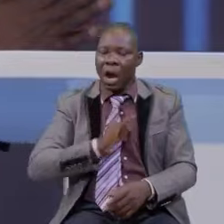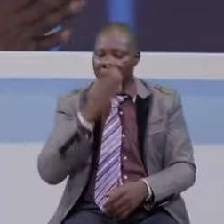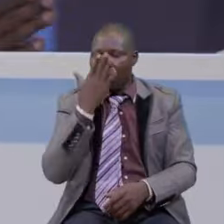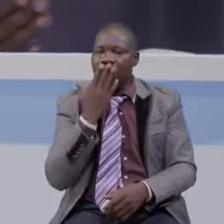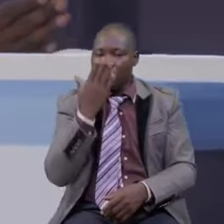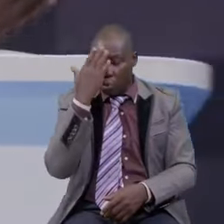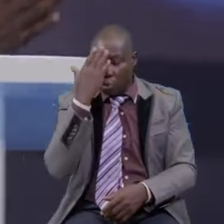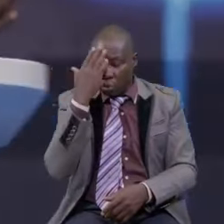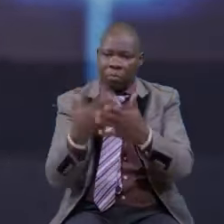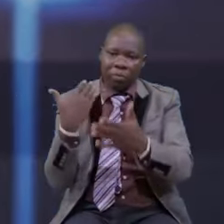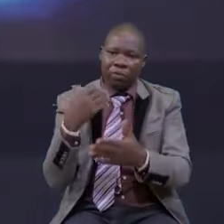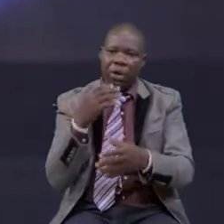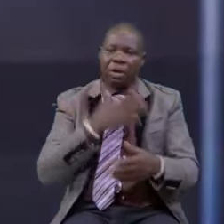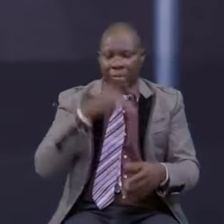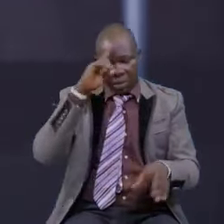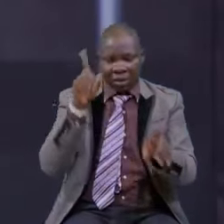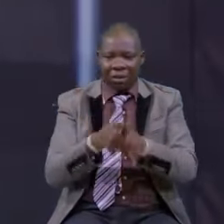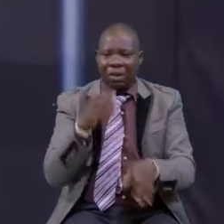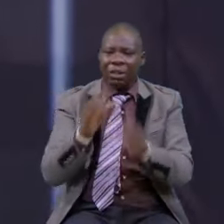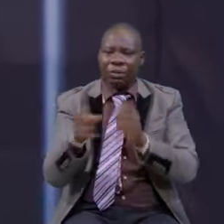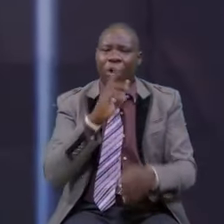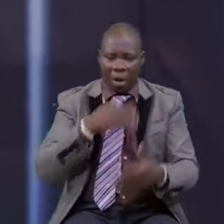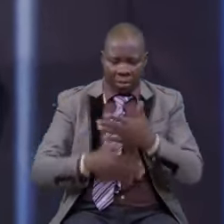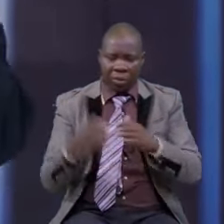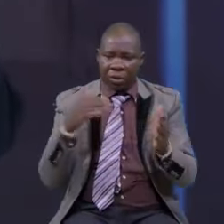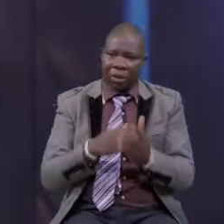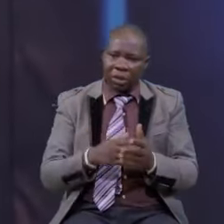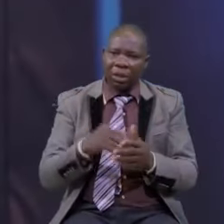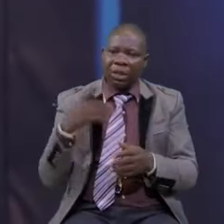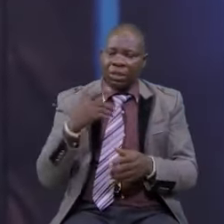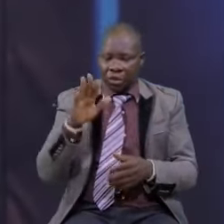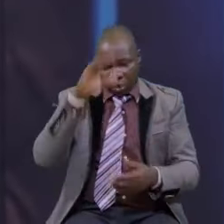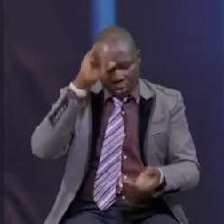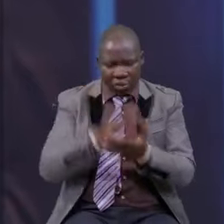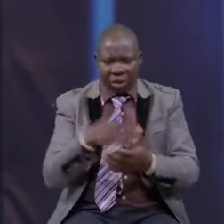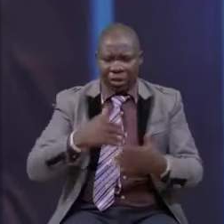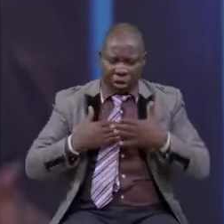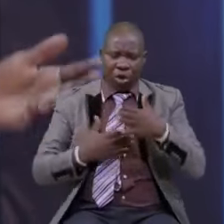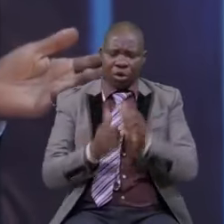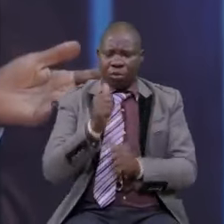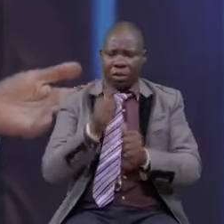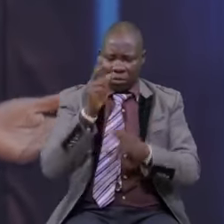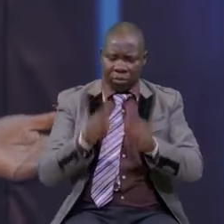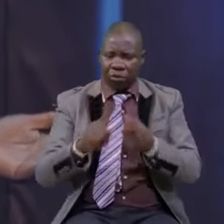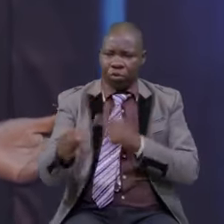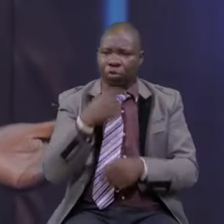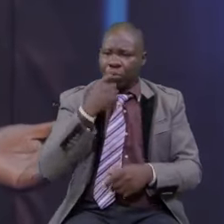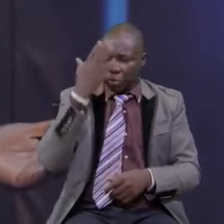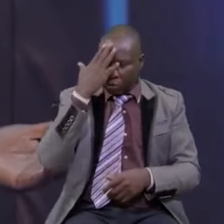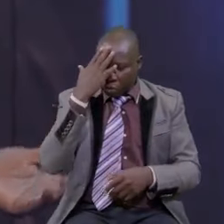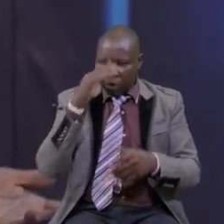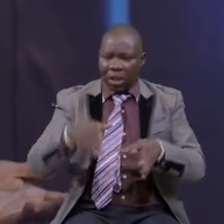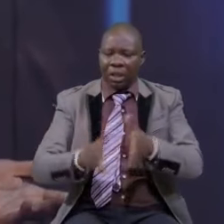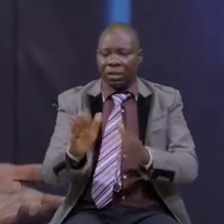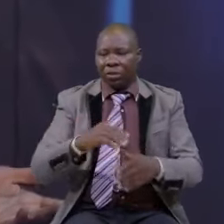again, your husband, the closest person to you, should know. Let your light so shine before men. It will shine at